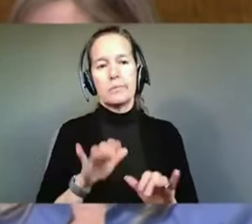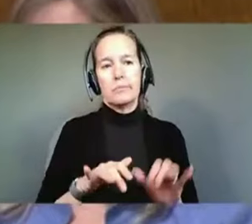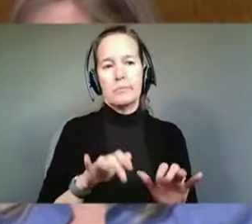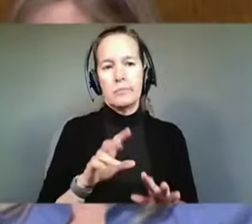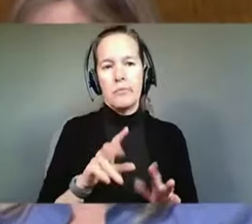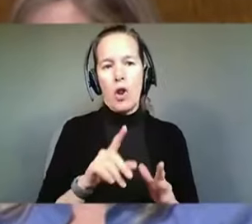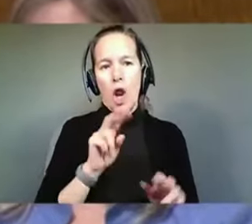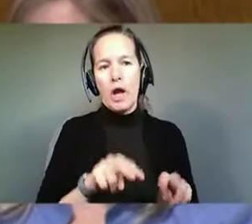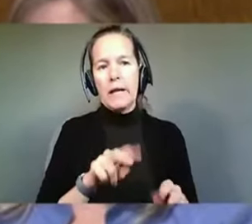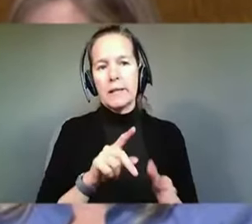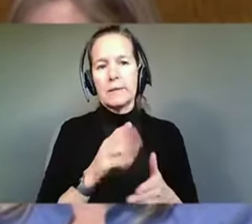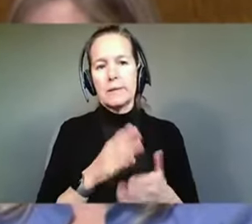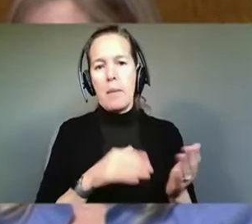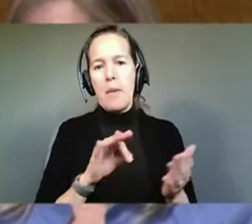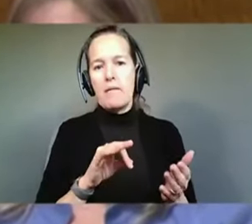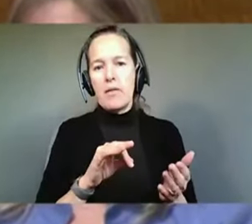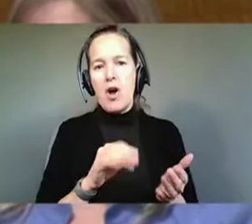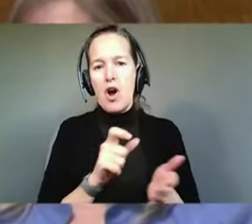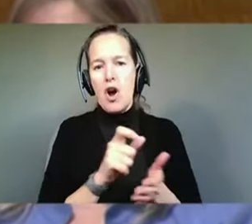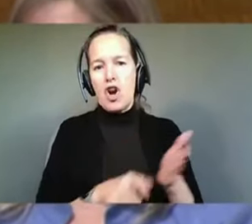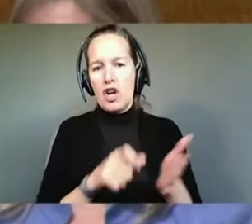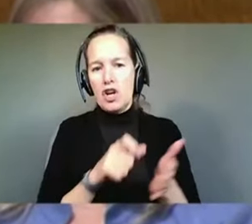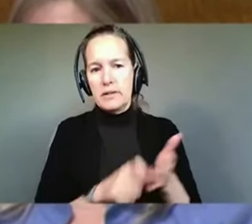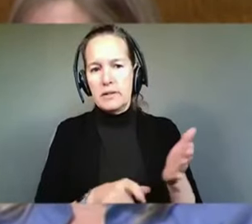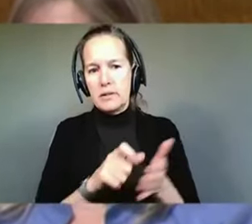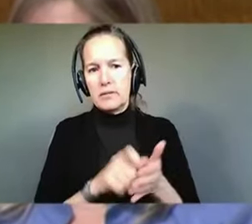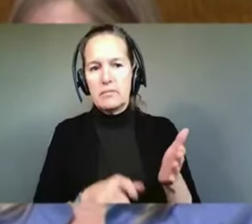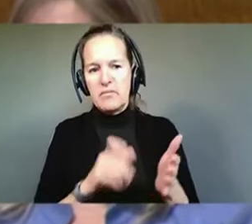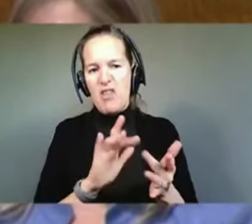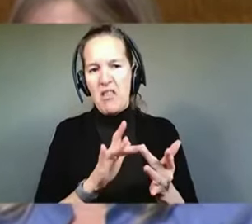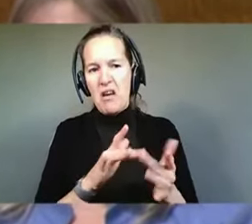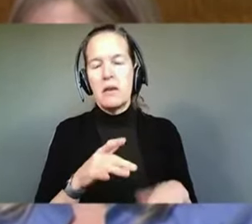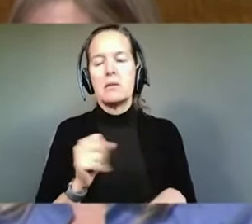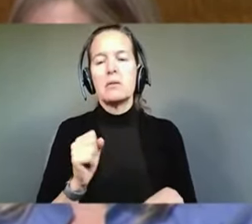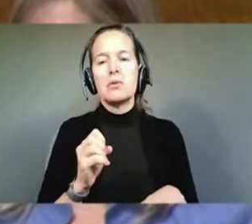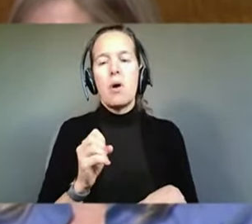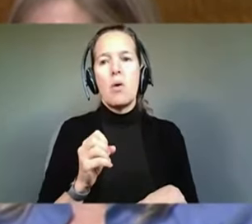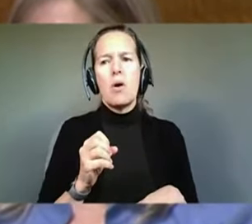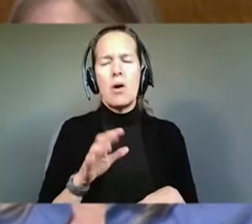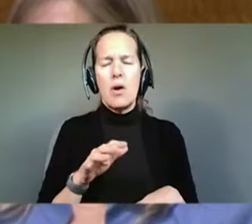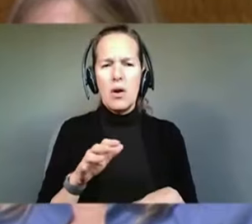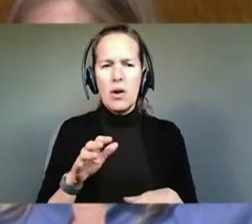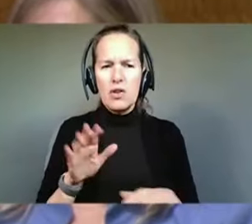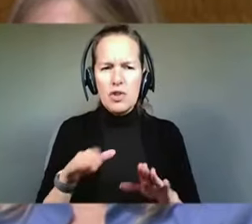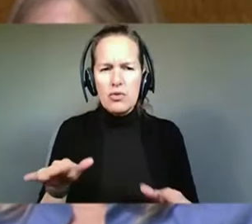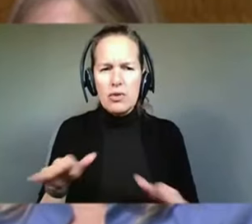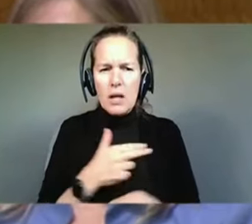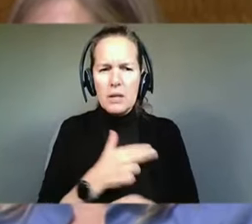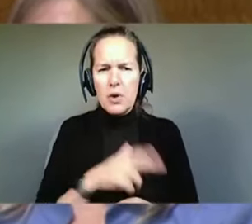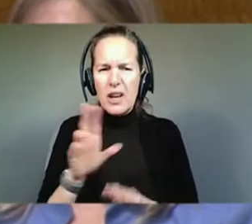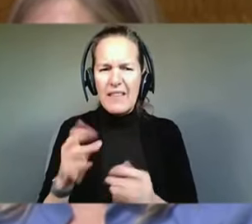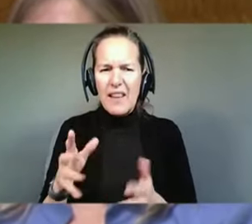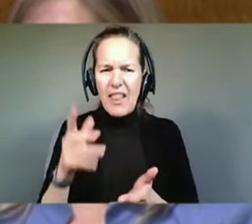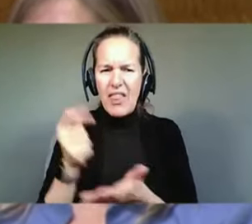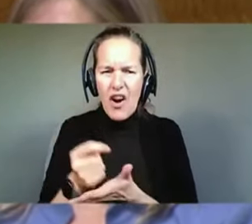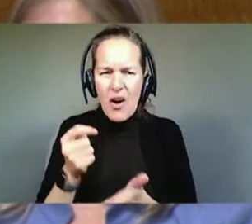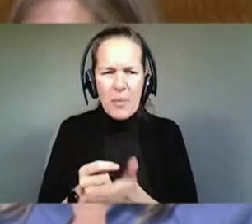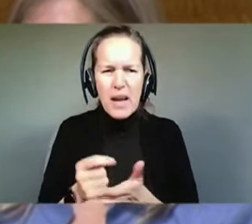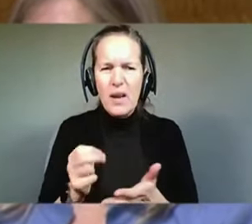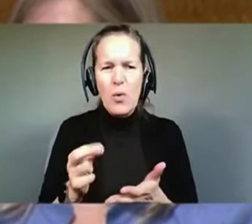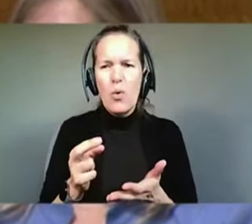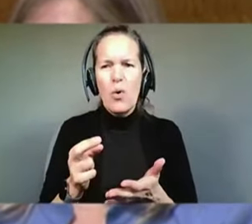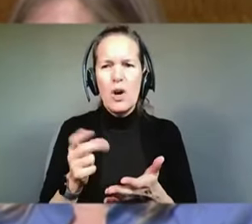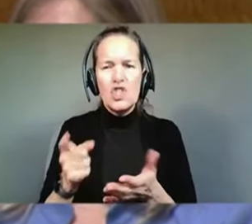articles and stuff. And the therapies, are they actually giving your child therapy at Children's? Put it this way, is she in